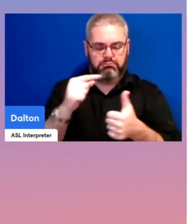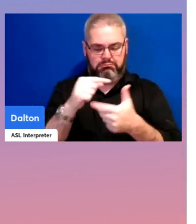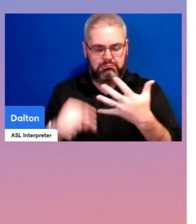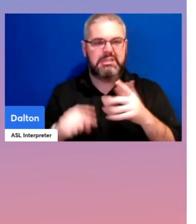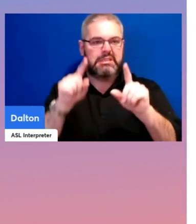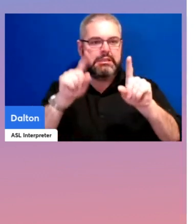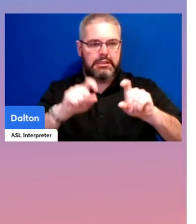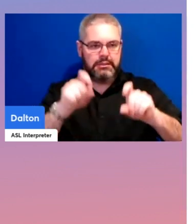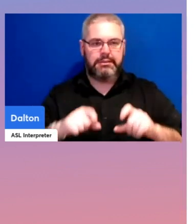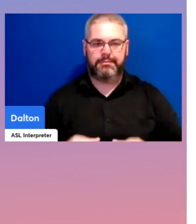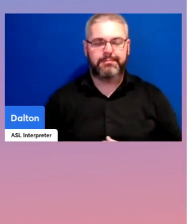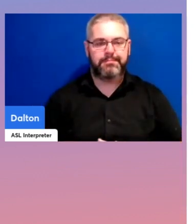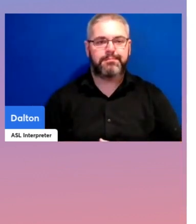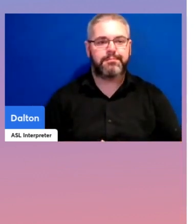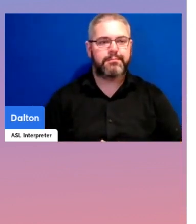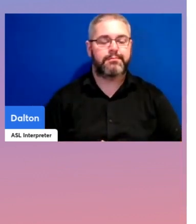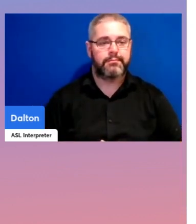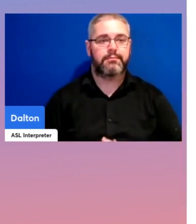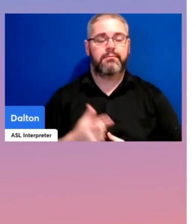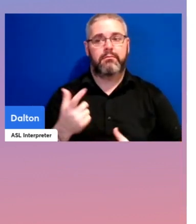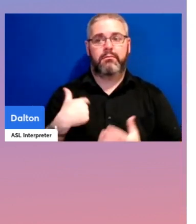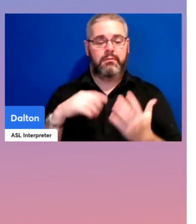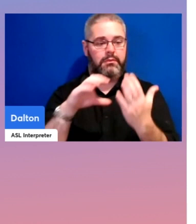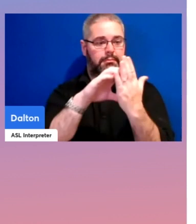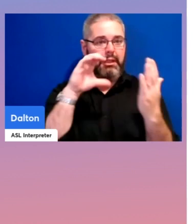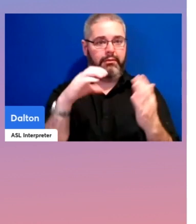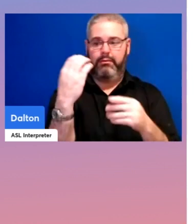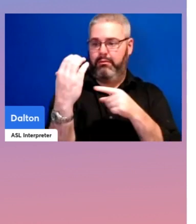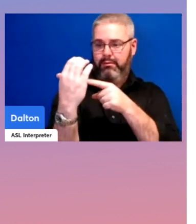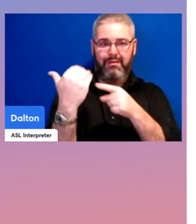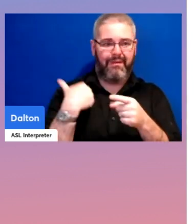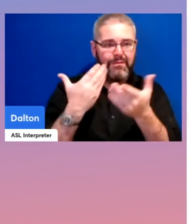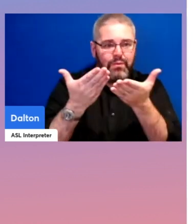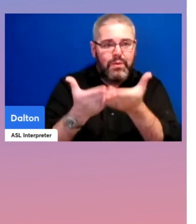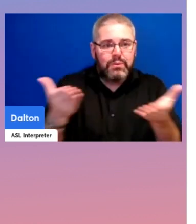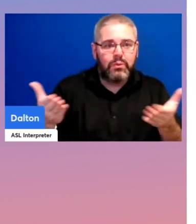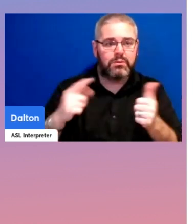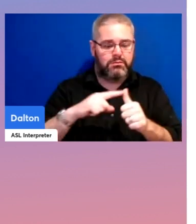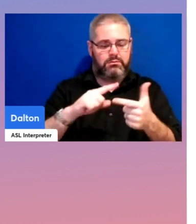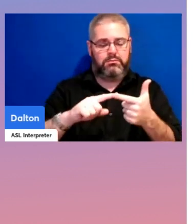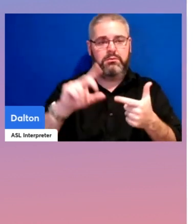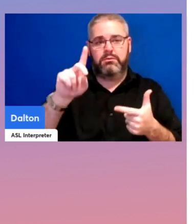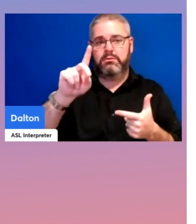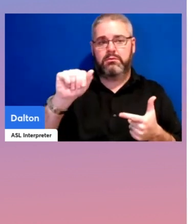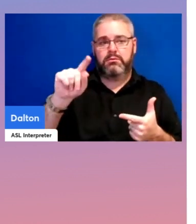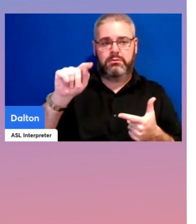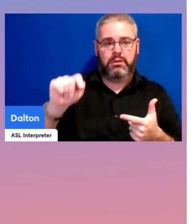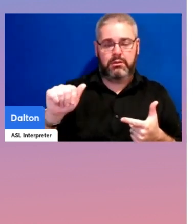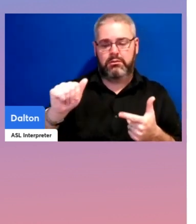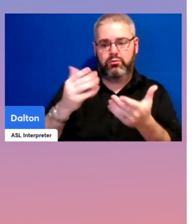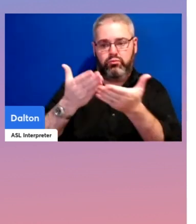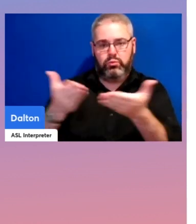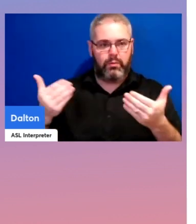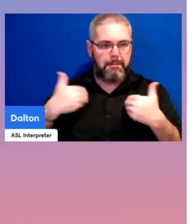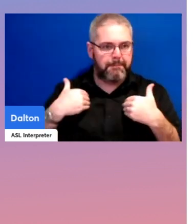Our module has resources and data sources, so we might want to include tests for